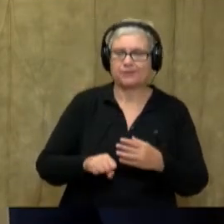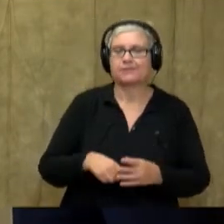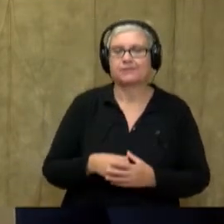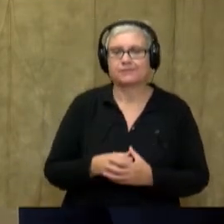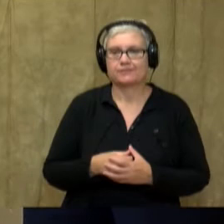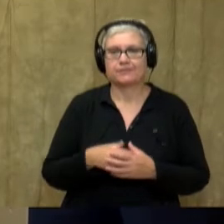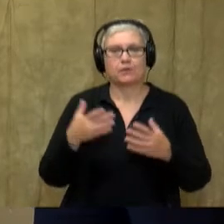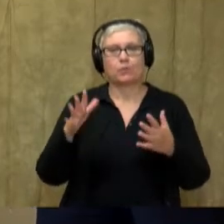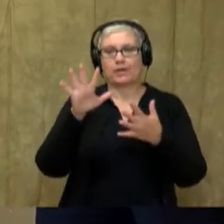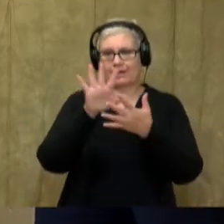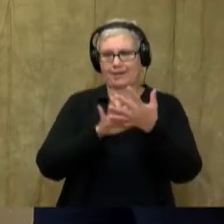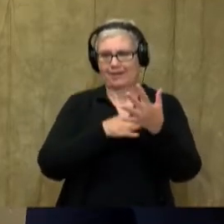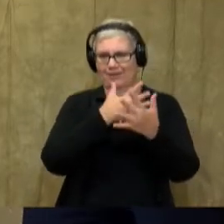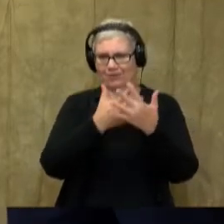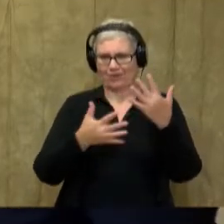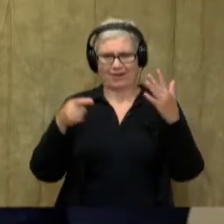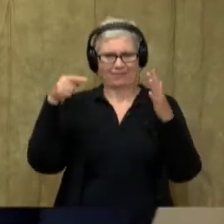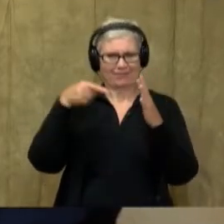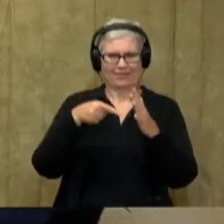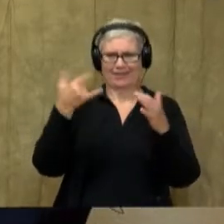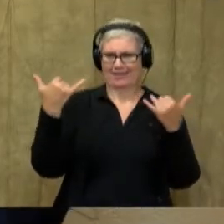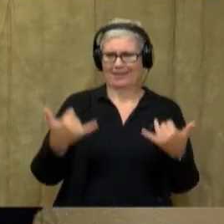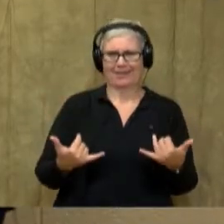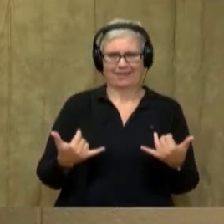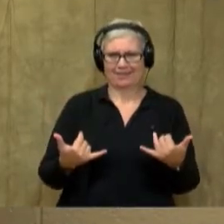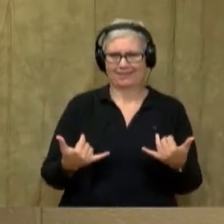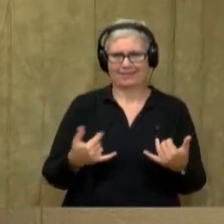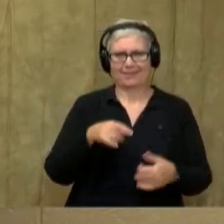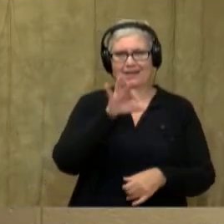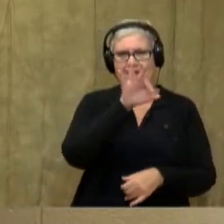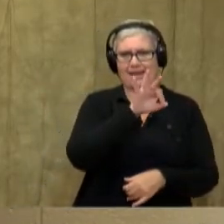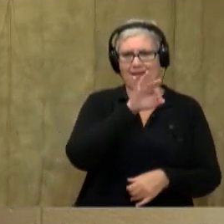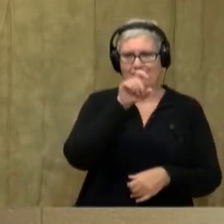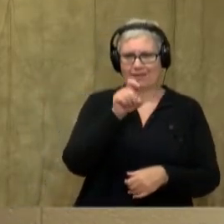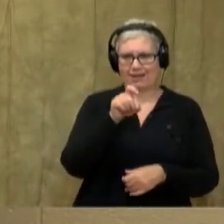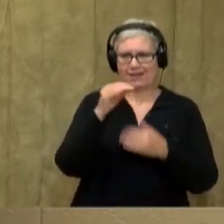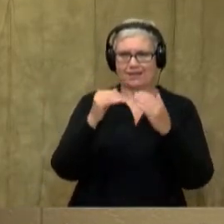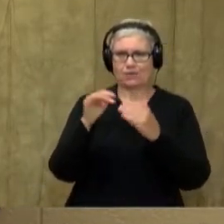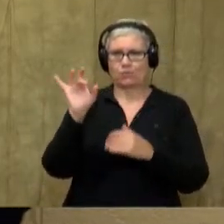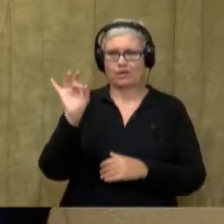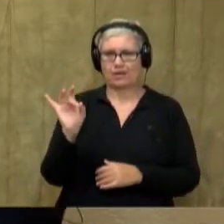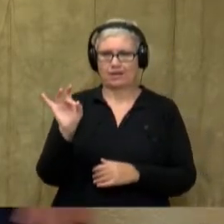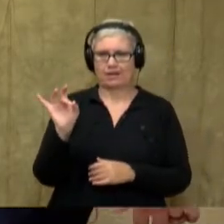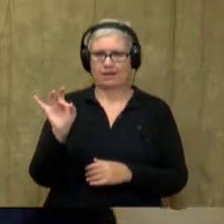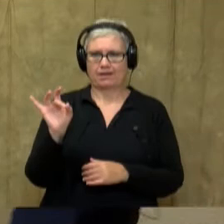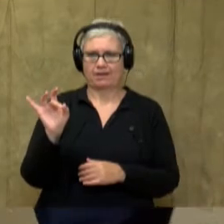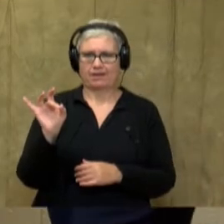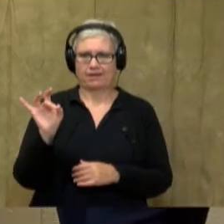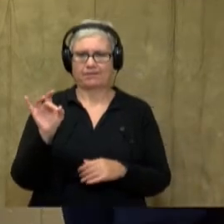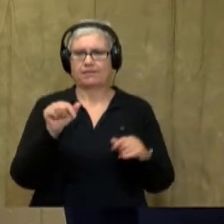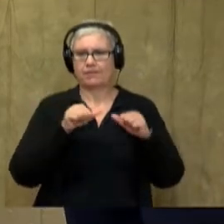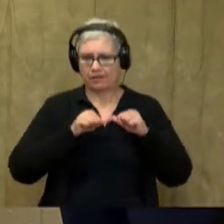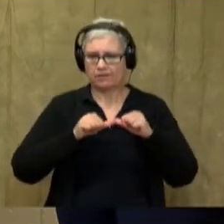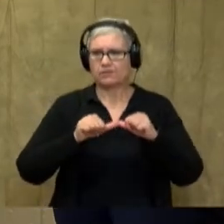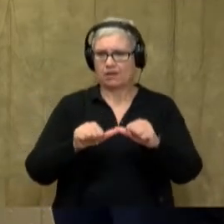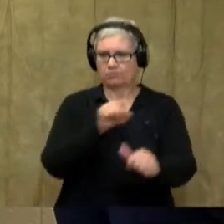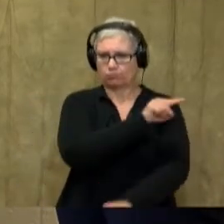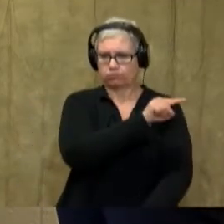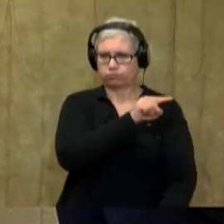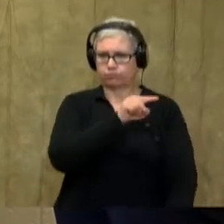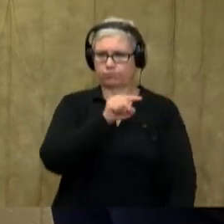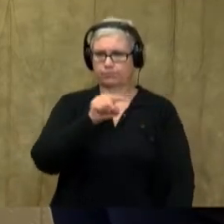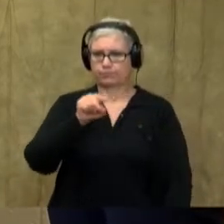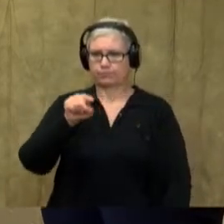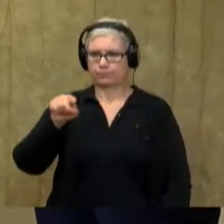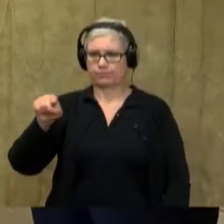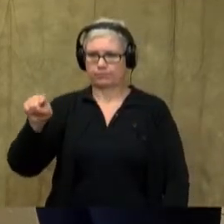we can graph these things. I can graph f of x is equal to 8 and have this constant